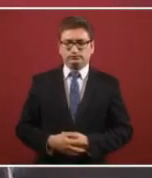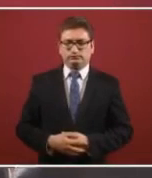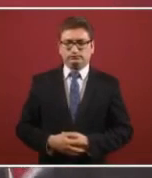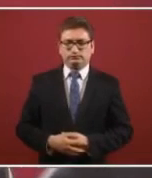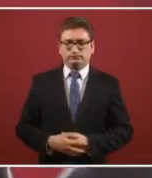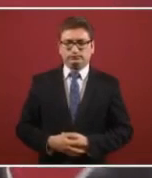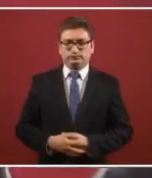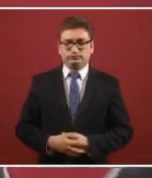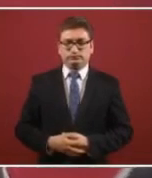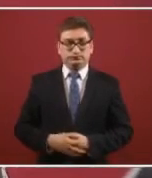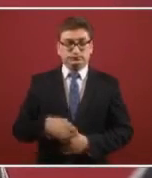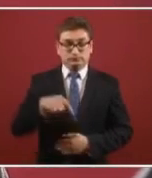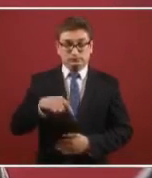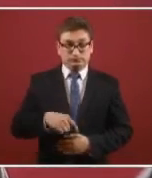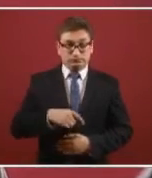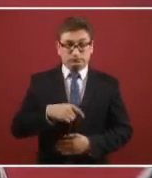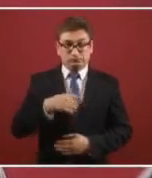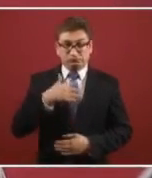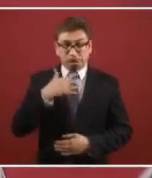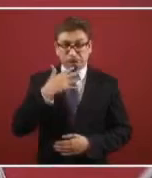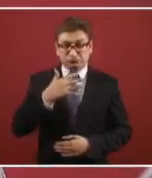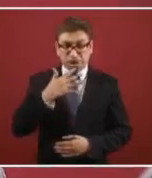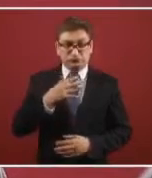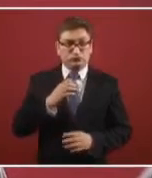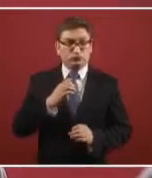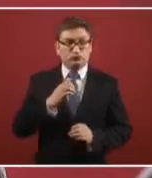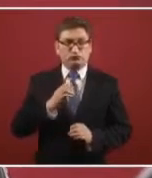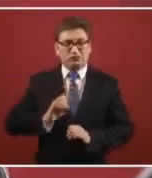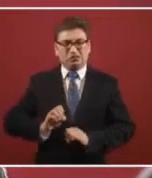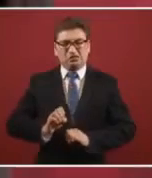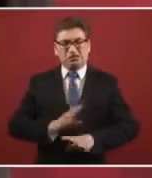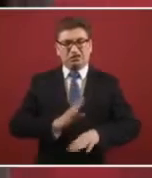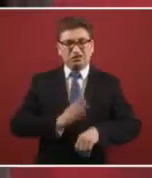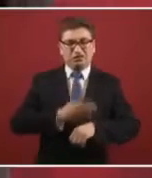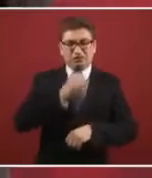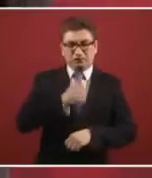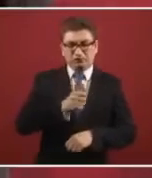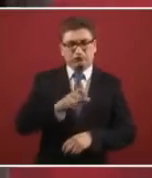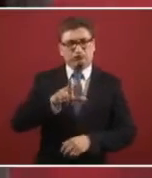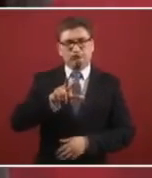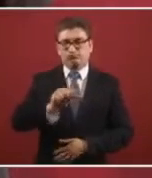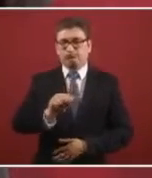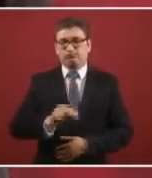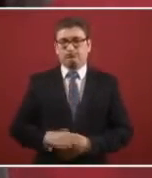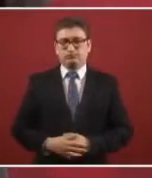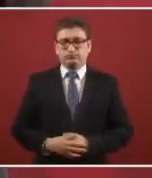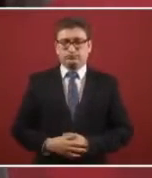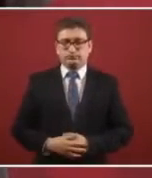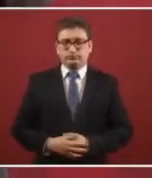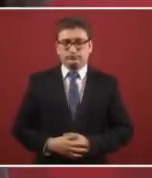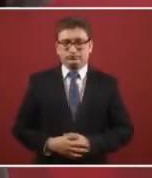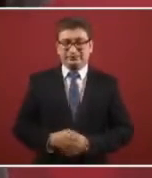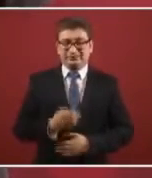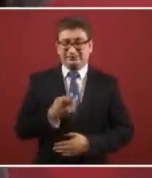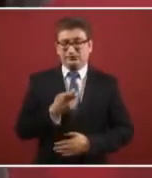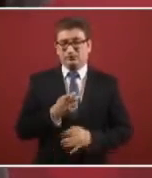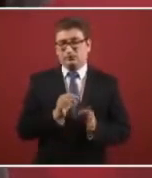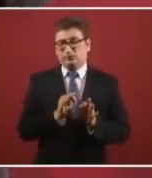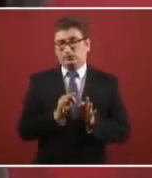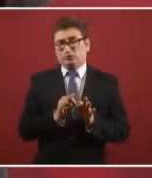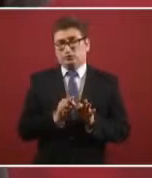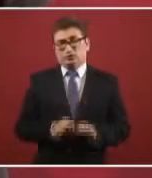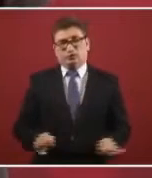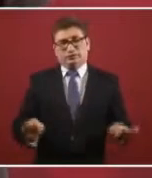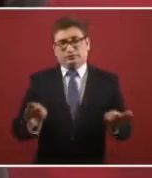There is no impunity. There is That is, is